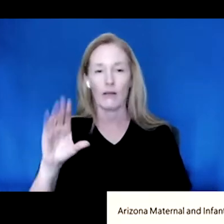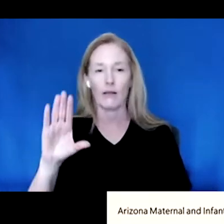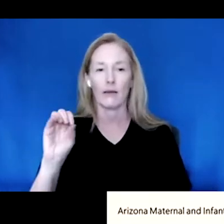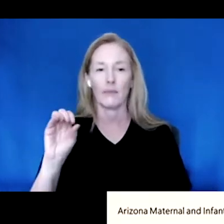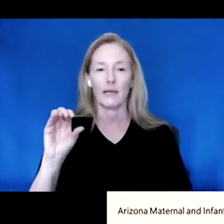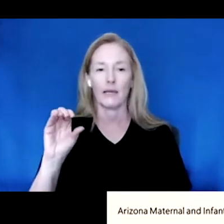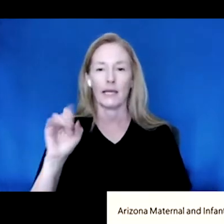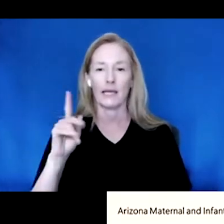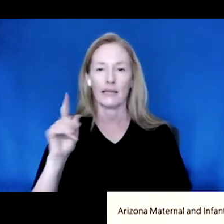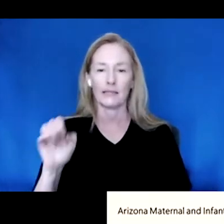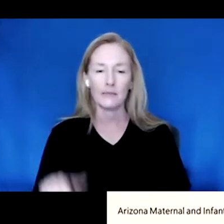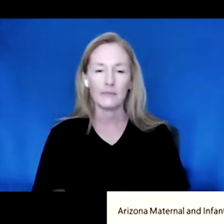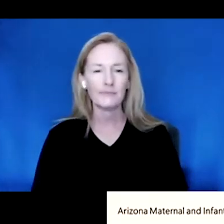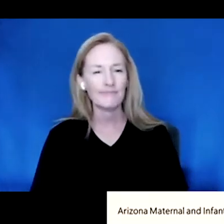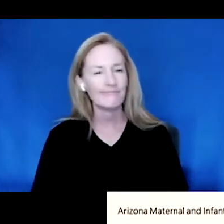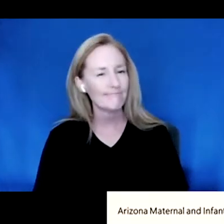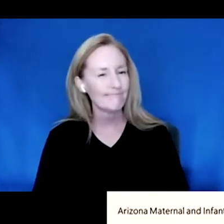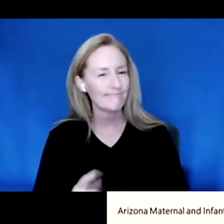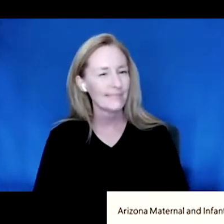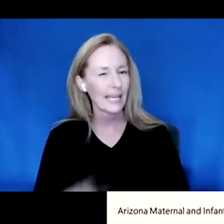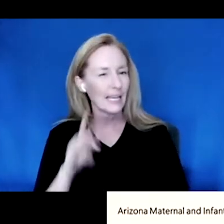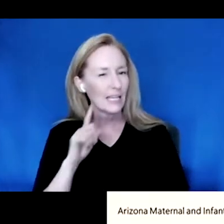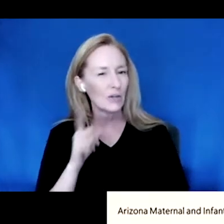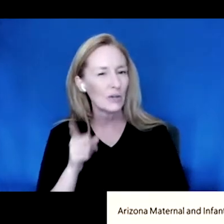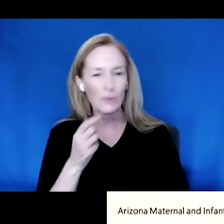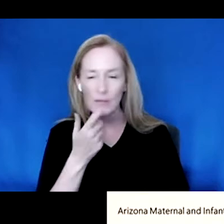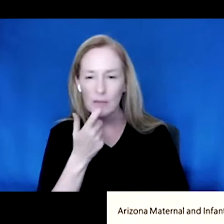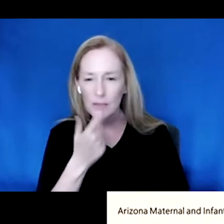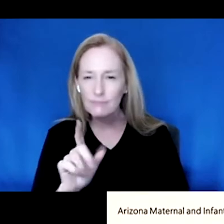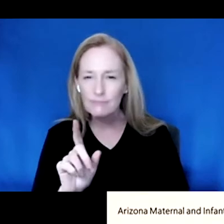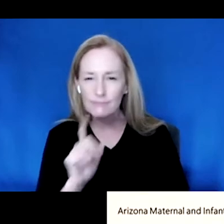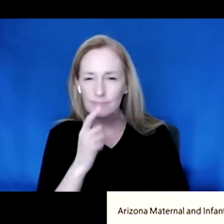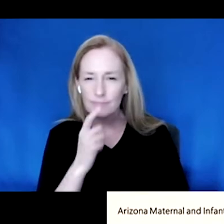okay? Yes. All right, I am